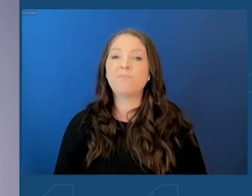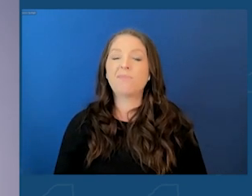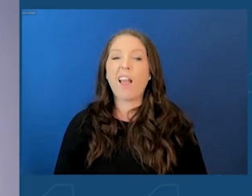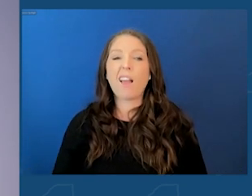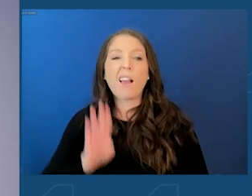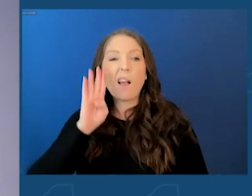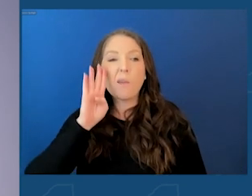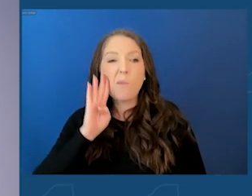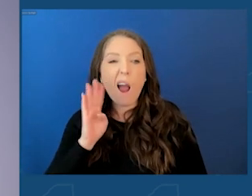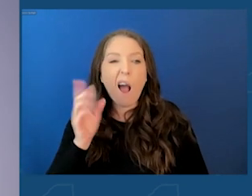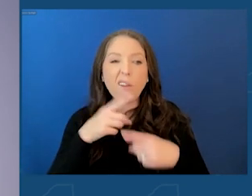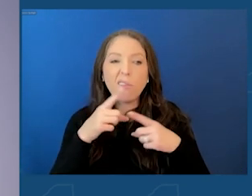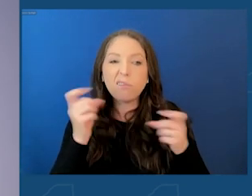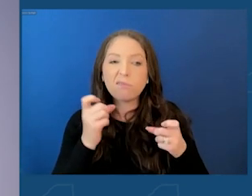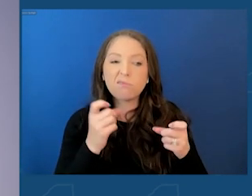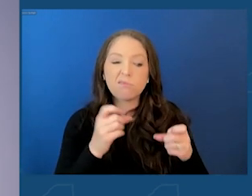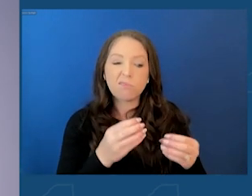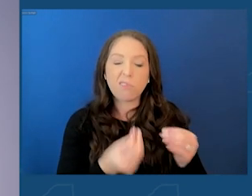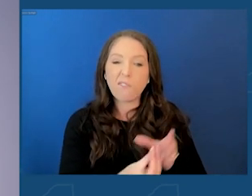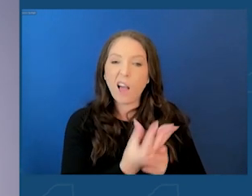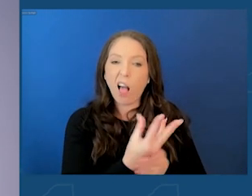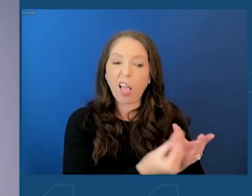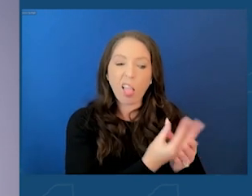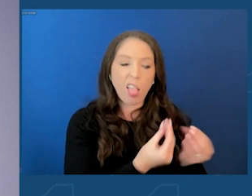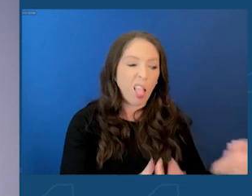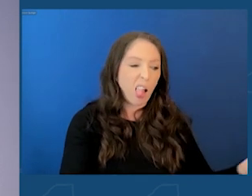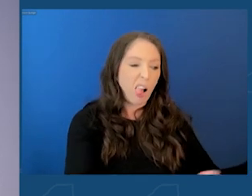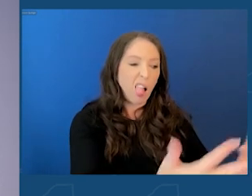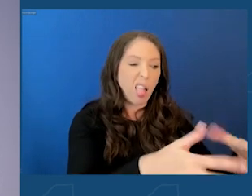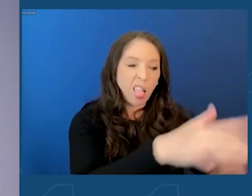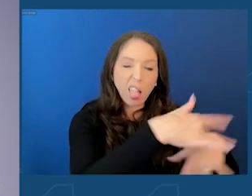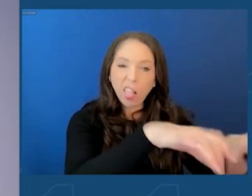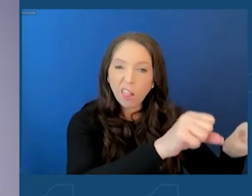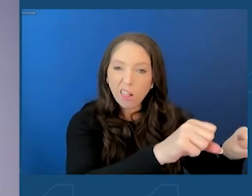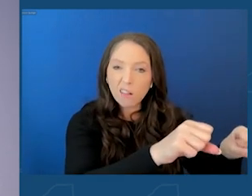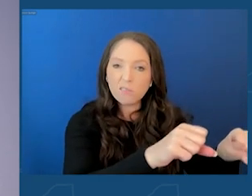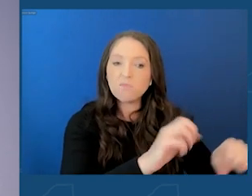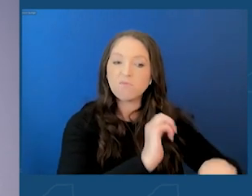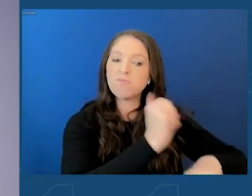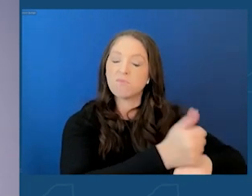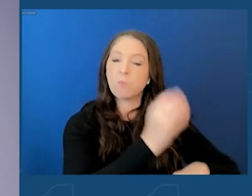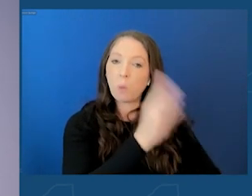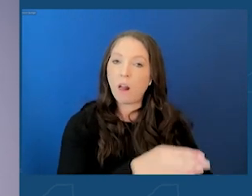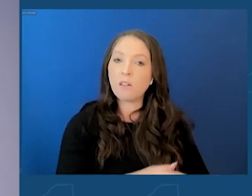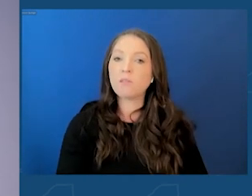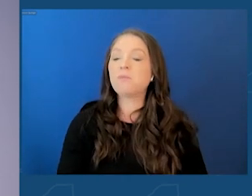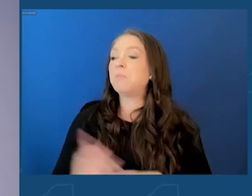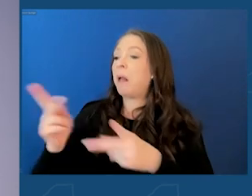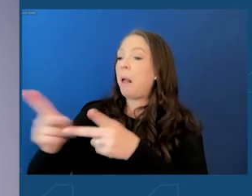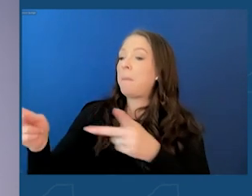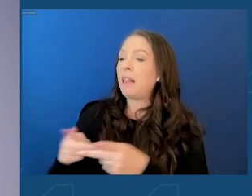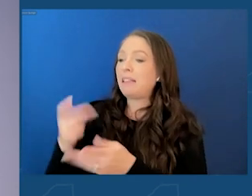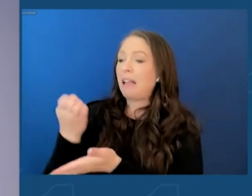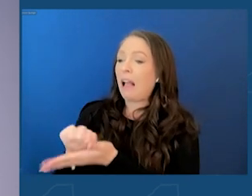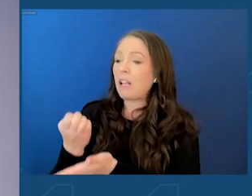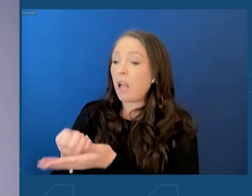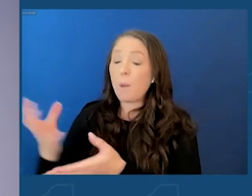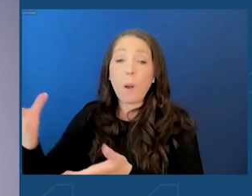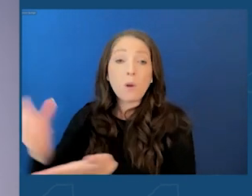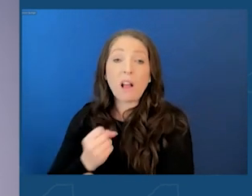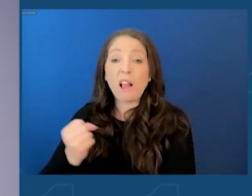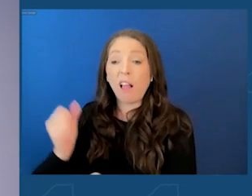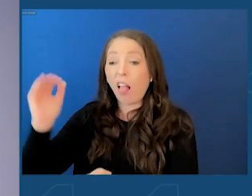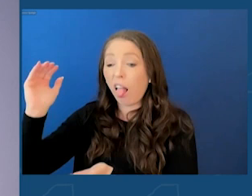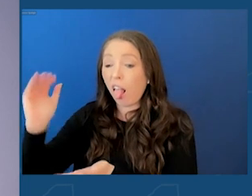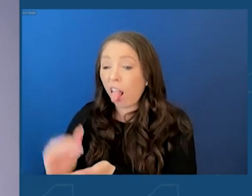left out, places that had lost economic opportunity and with it